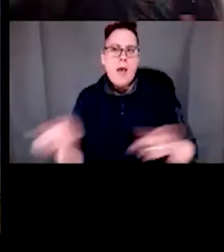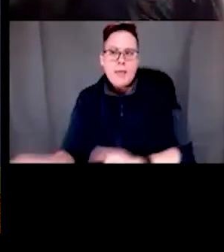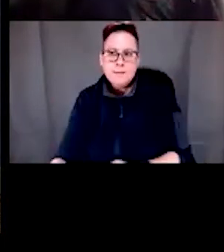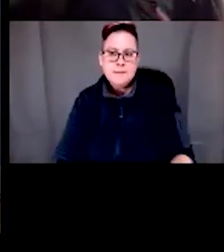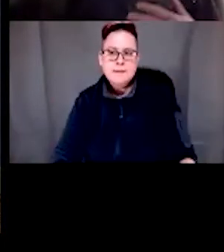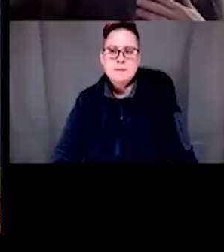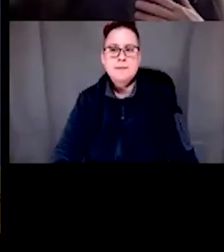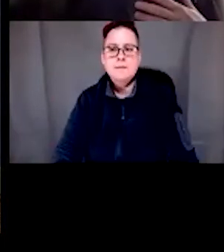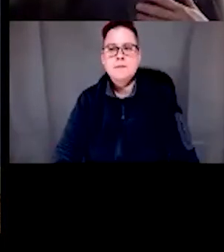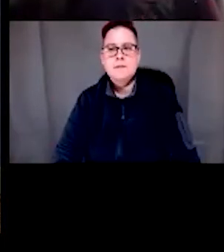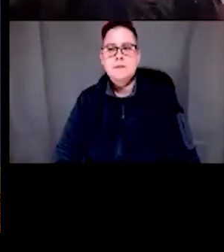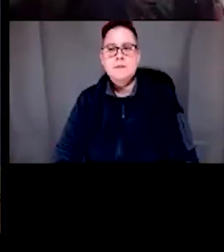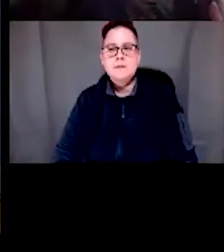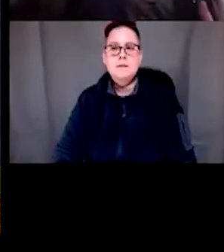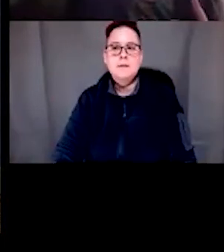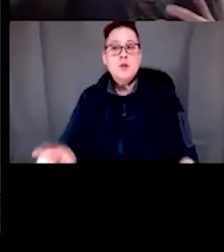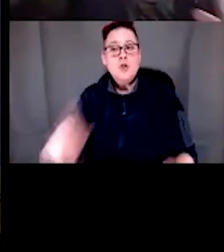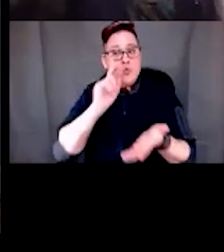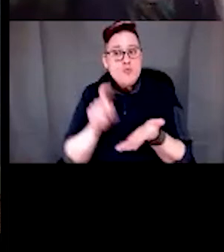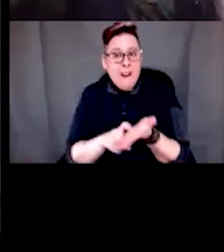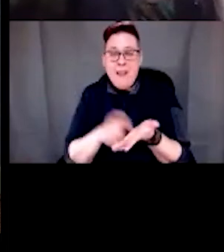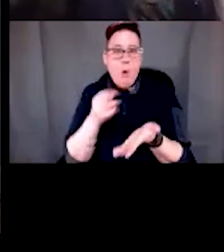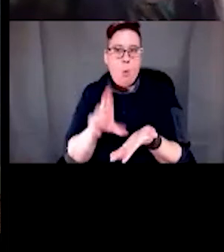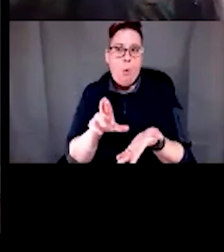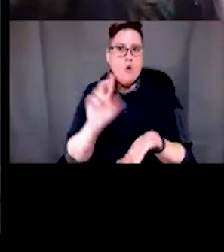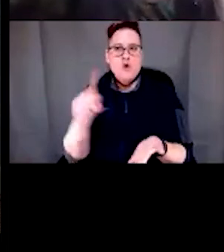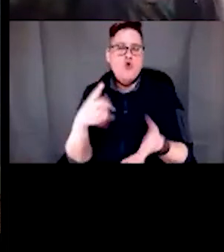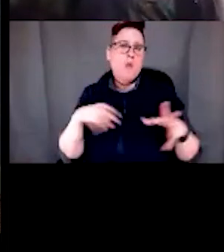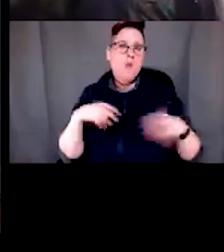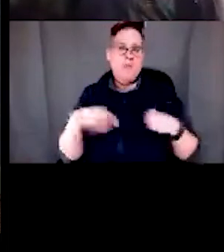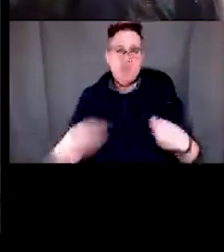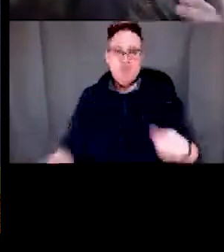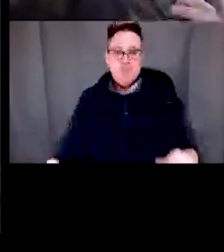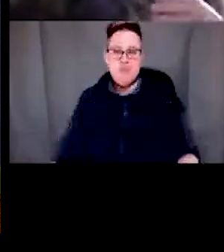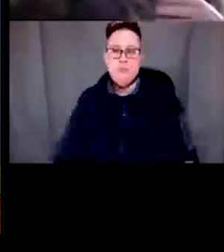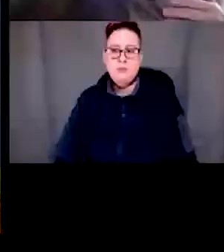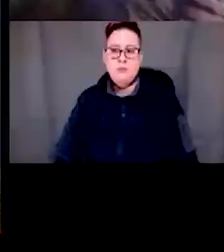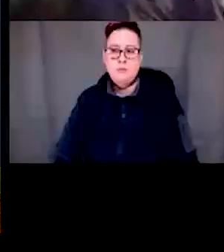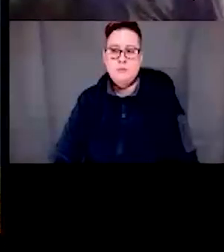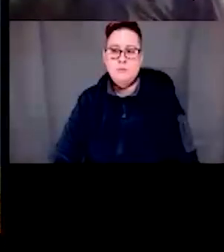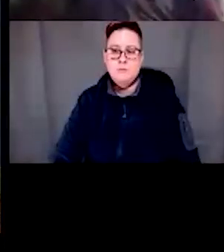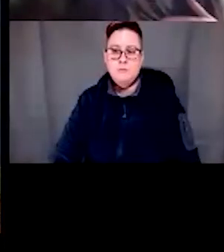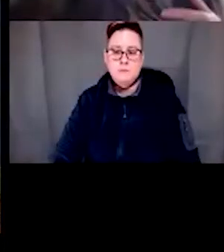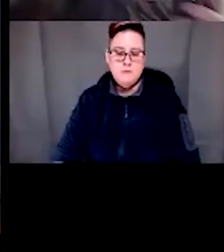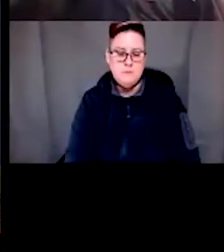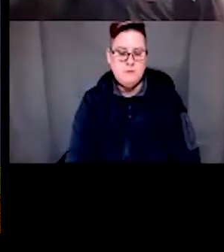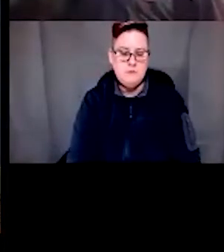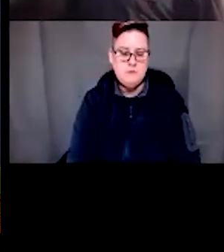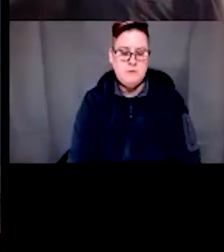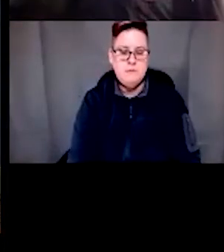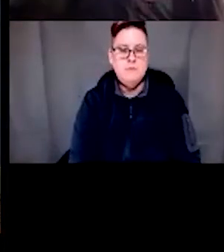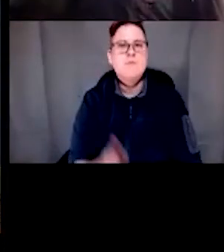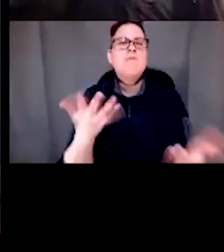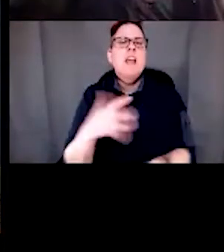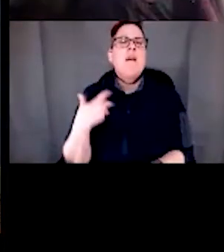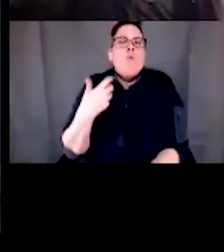you charting it? Are you recognizing it, or do you just take it for granted? What is its level of fitness? What's its health